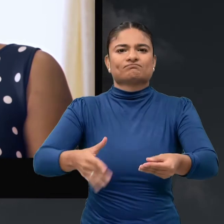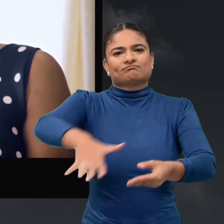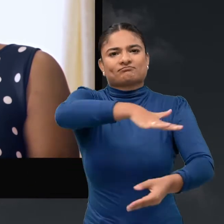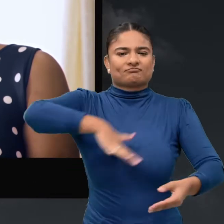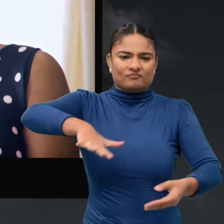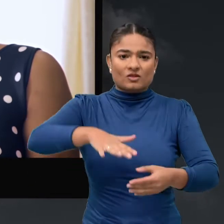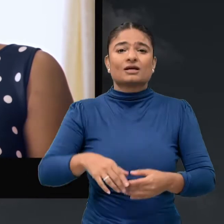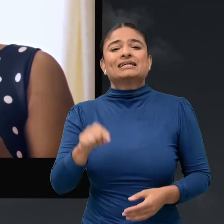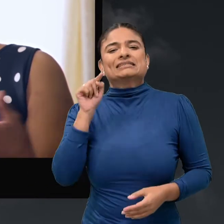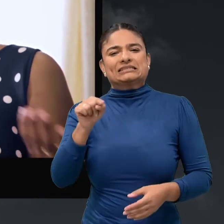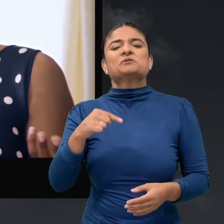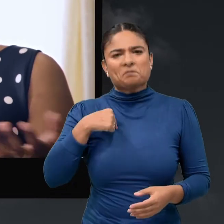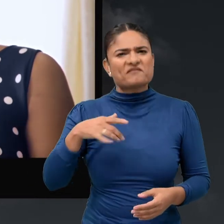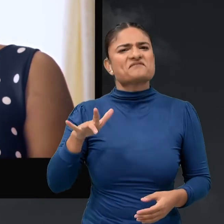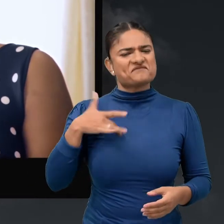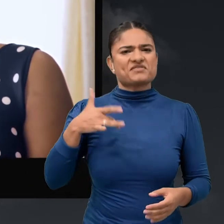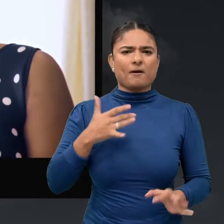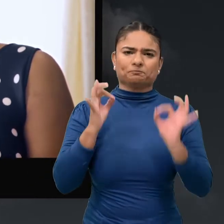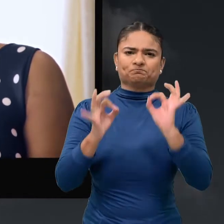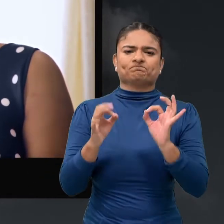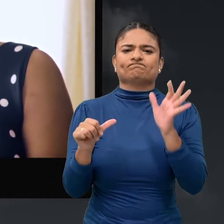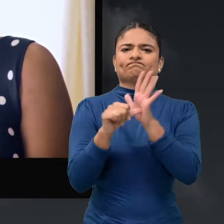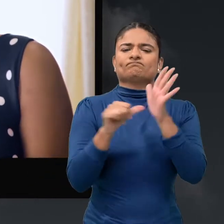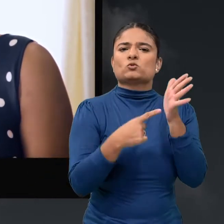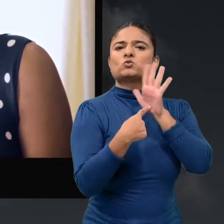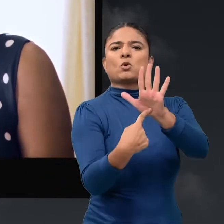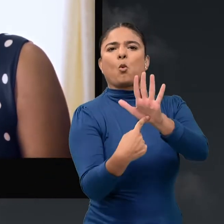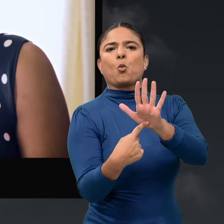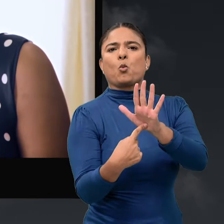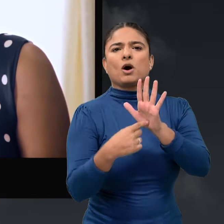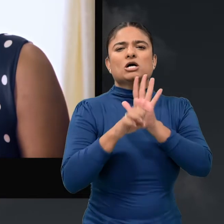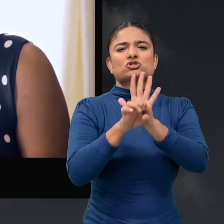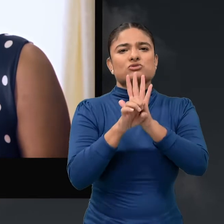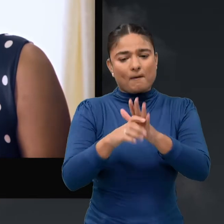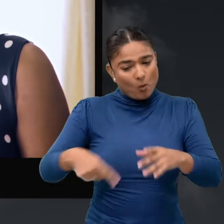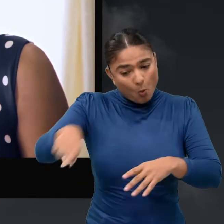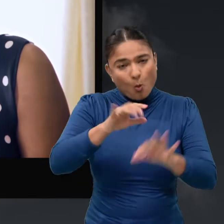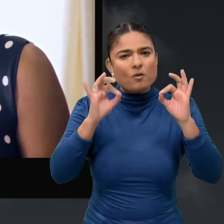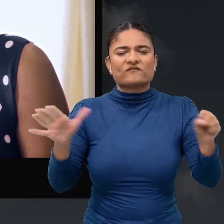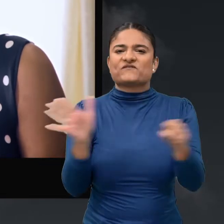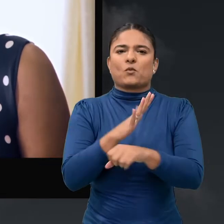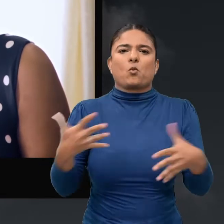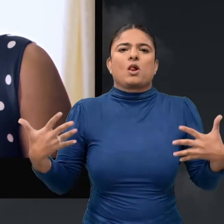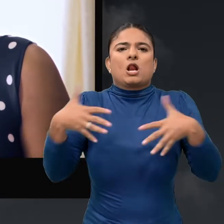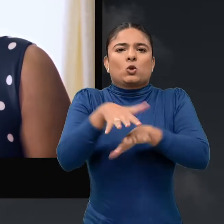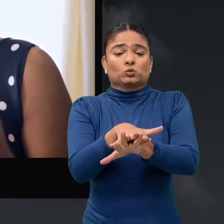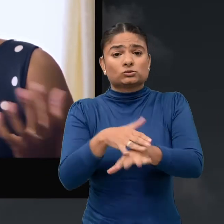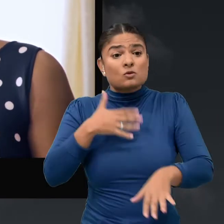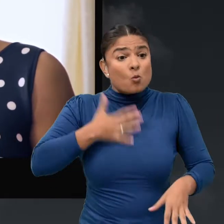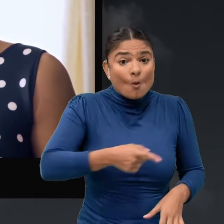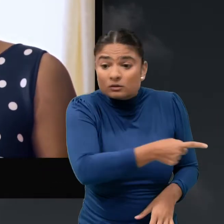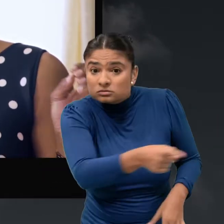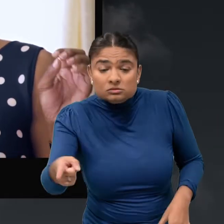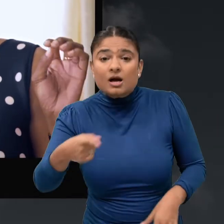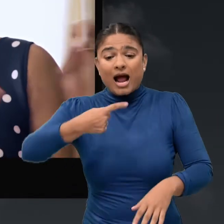balanced output. And that also becomes an example of true inclusion, and we